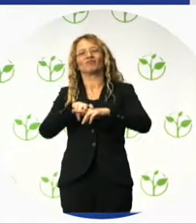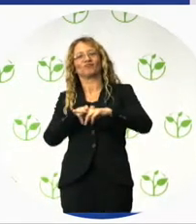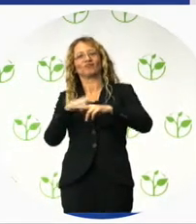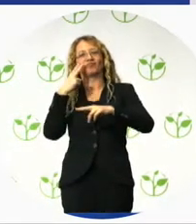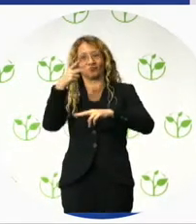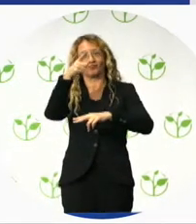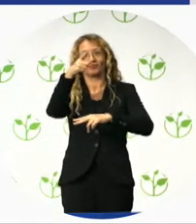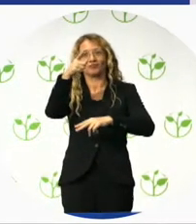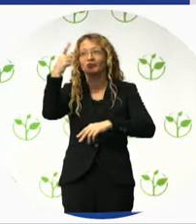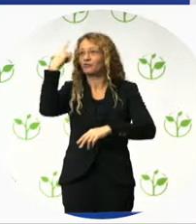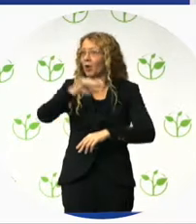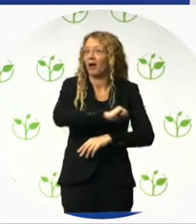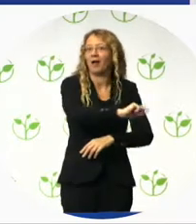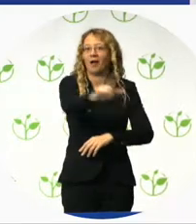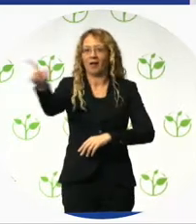explaining,